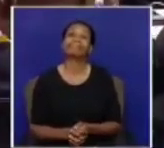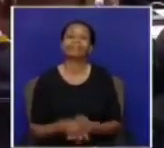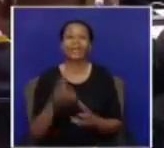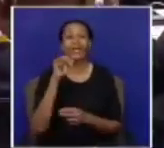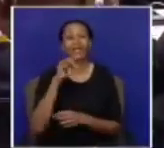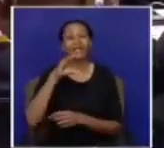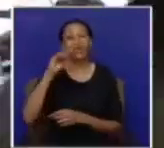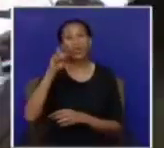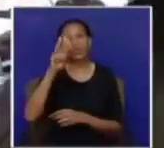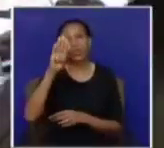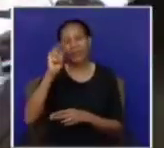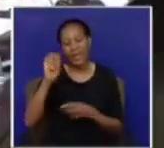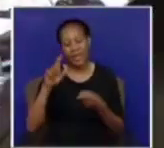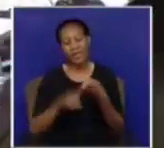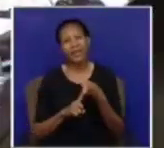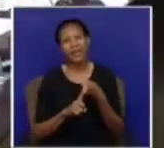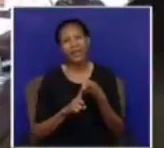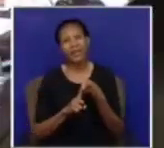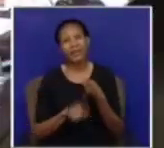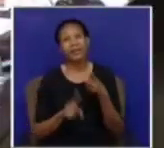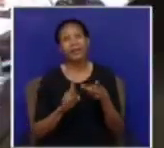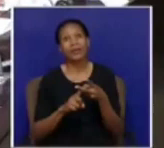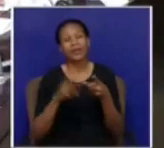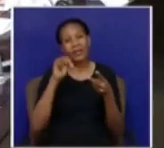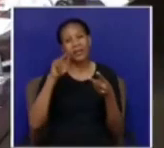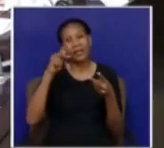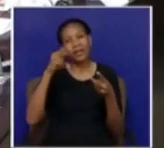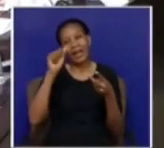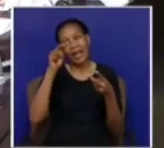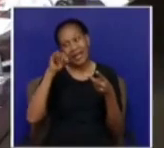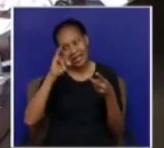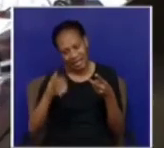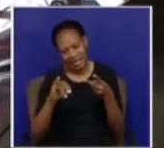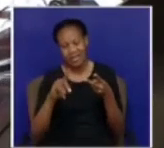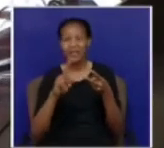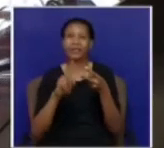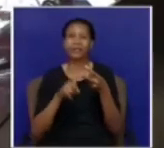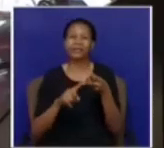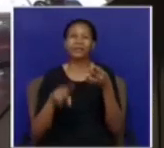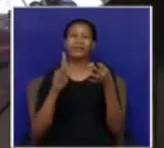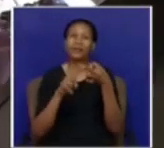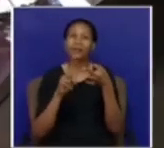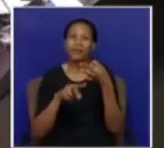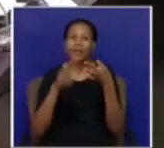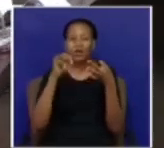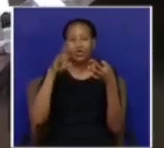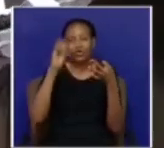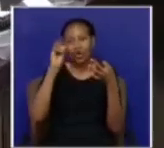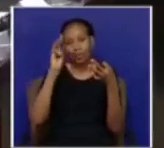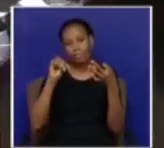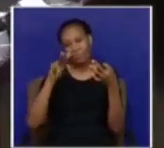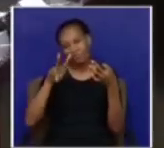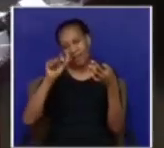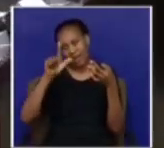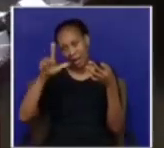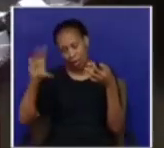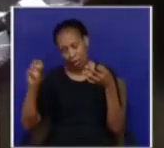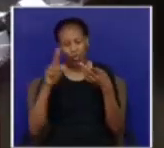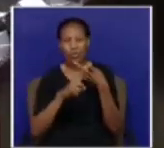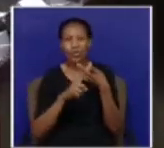Mube Bingi Helgin, Ngani Tabang Theophilus, Nomvalo